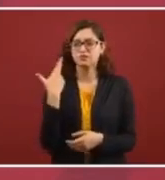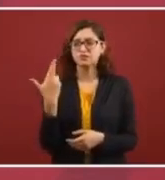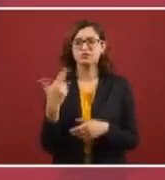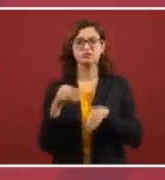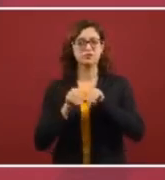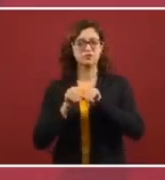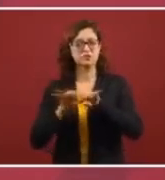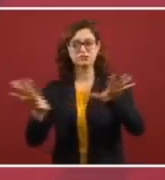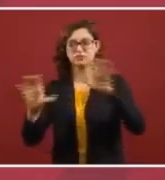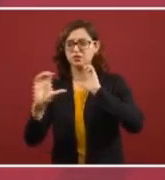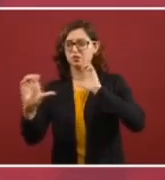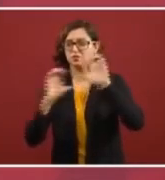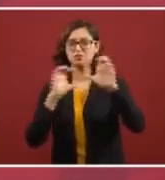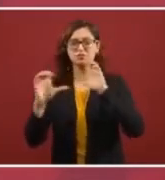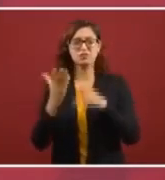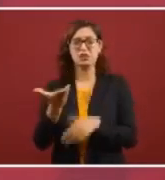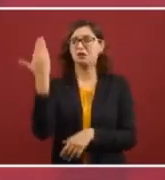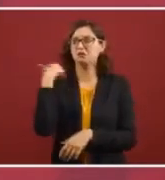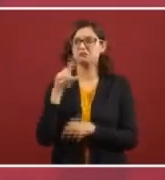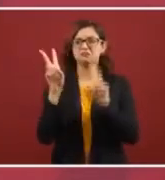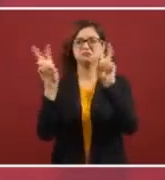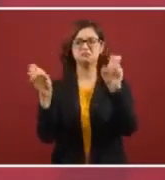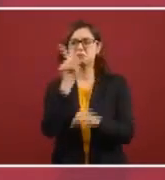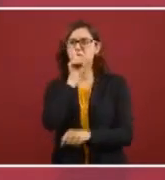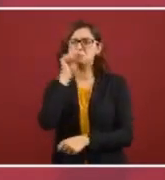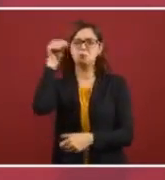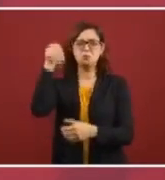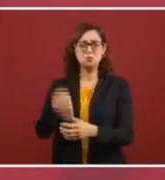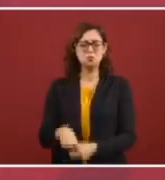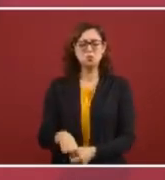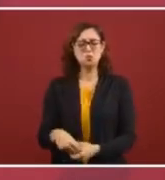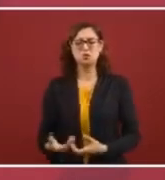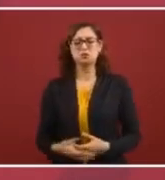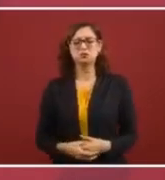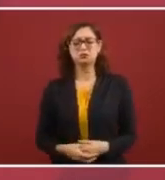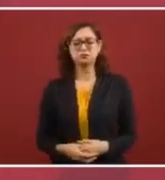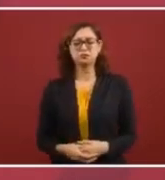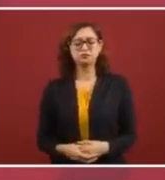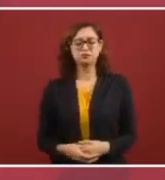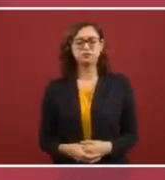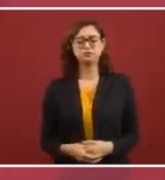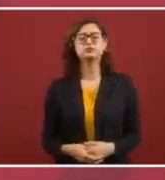media, information, before they didn't used to talk about this matter.